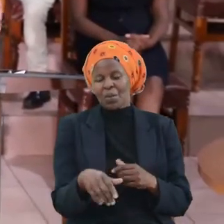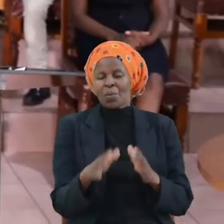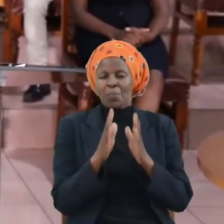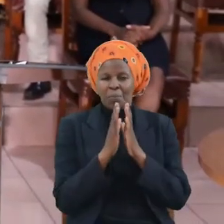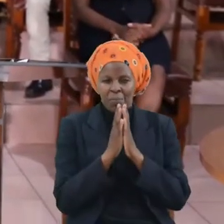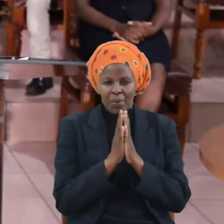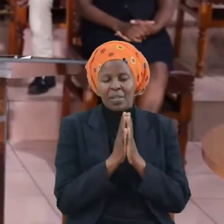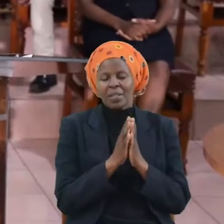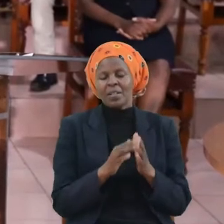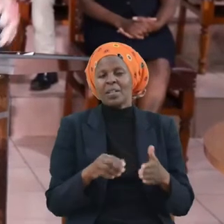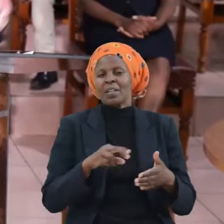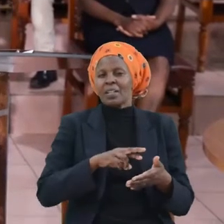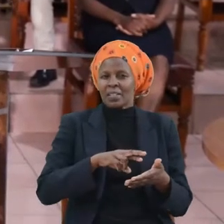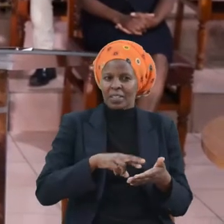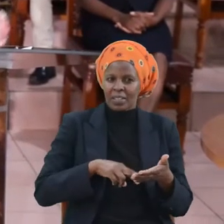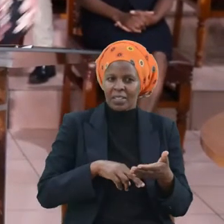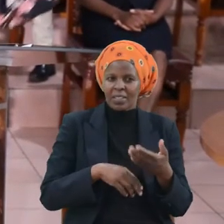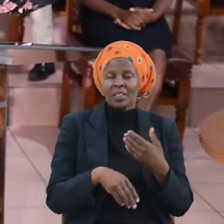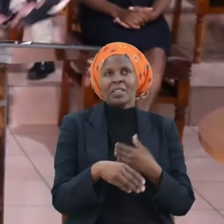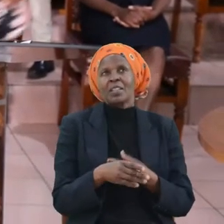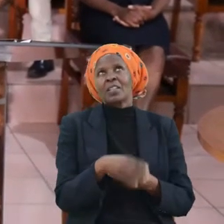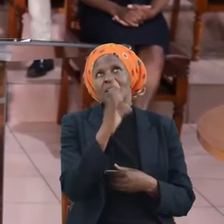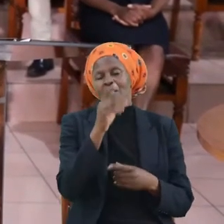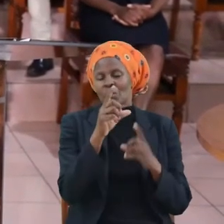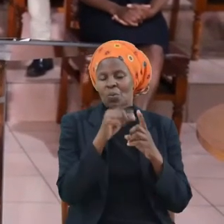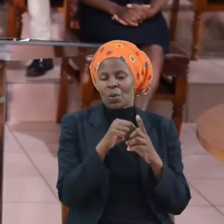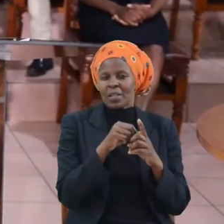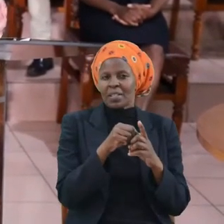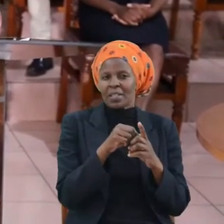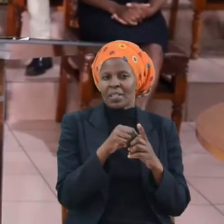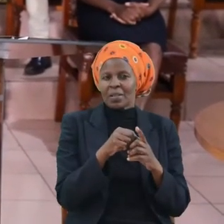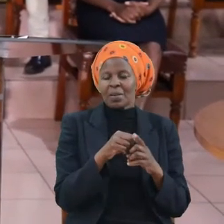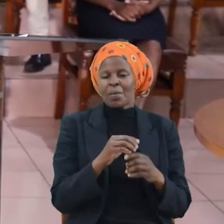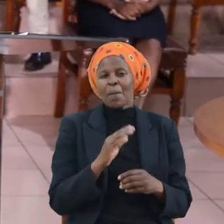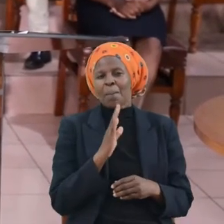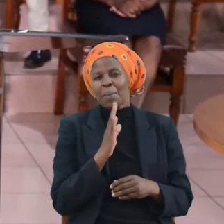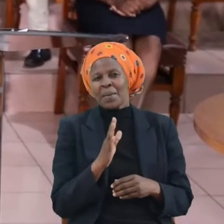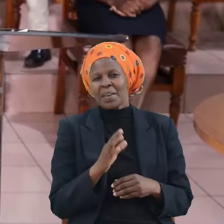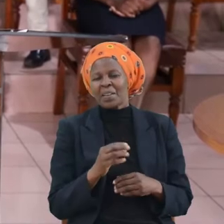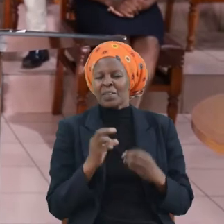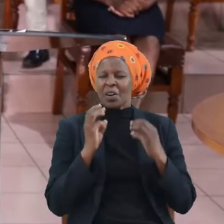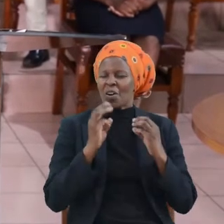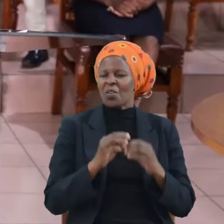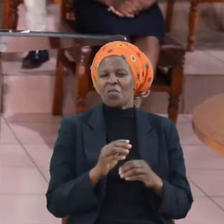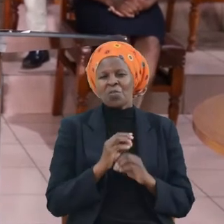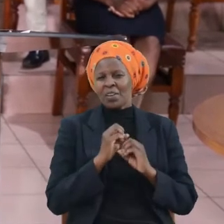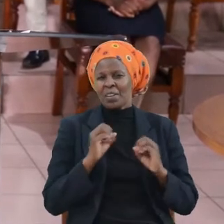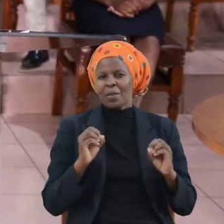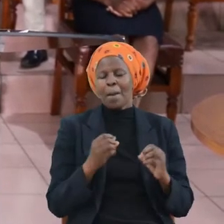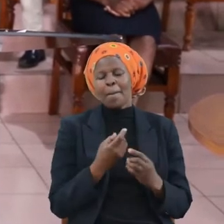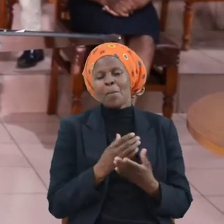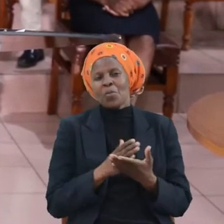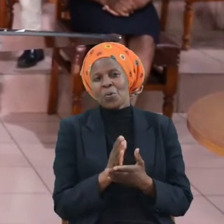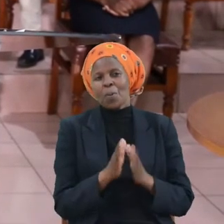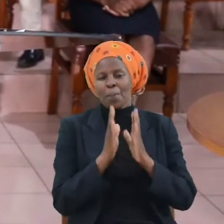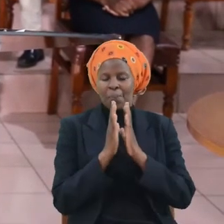reading the word of the Lord. Be anxious, in the book of Philippians 4:6, be anxious for nothing, but through prayers and